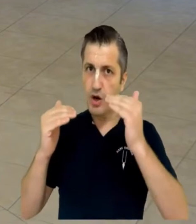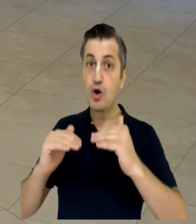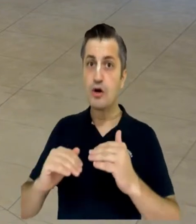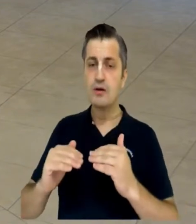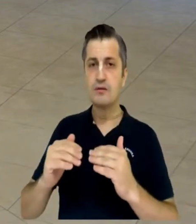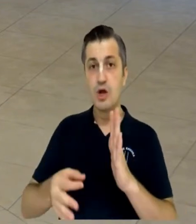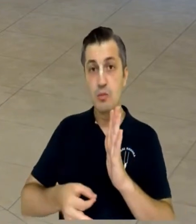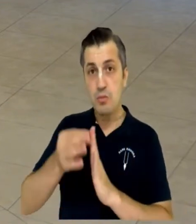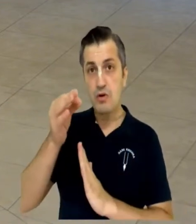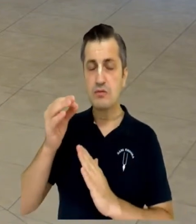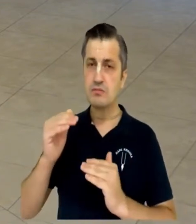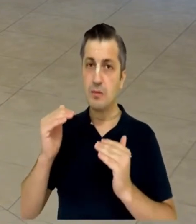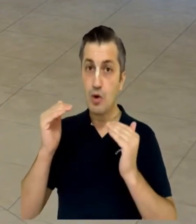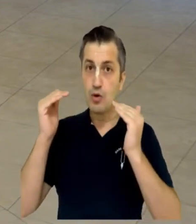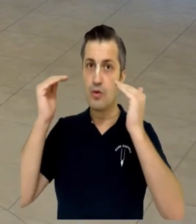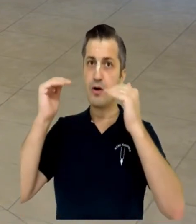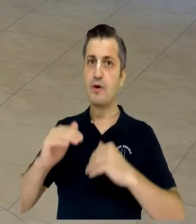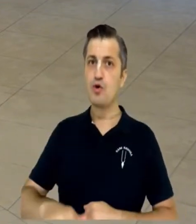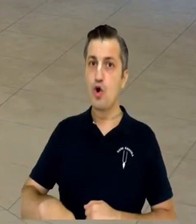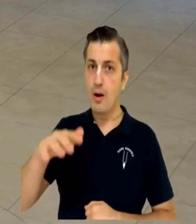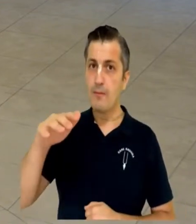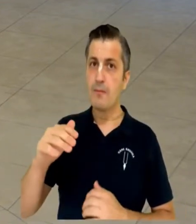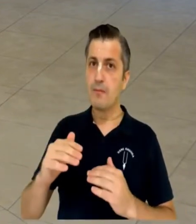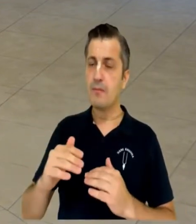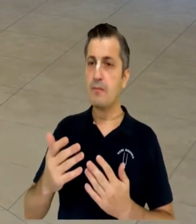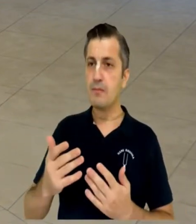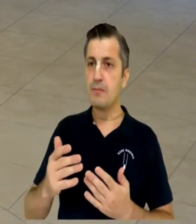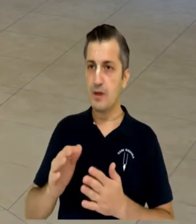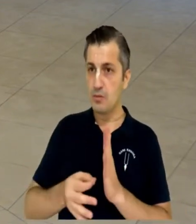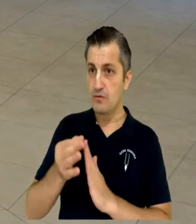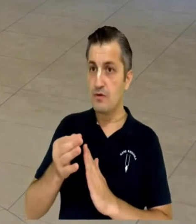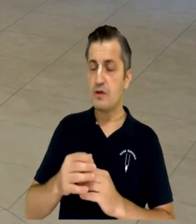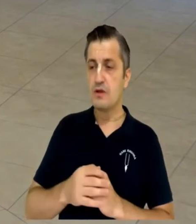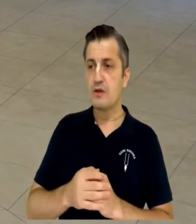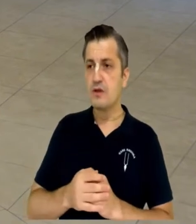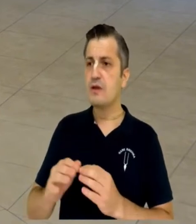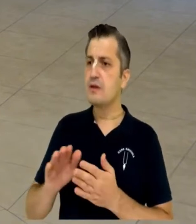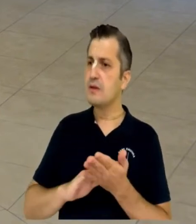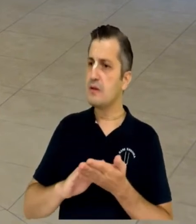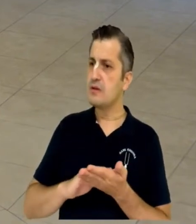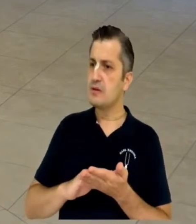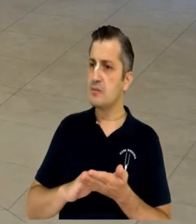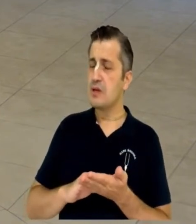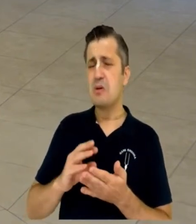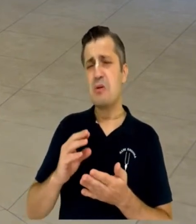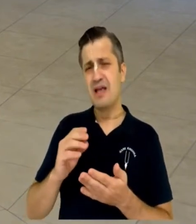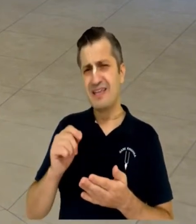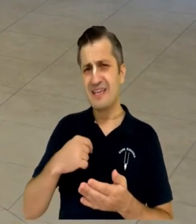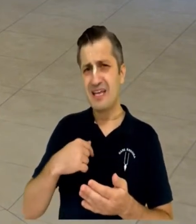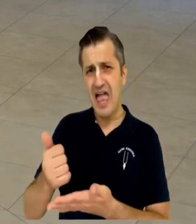back and think, okay, that was really cringe that I did that, or So if something like that is still bugging us, like years down the